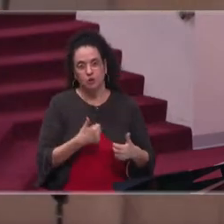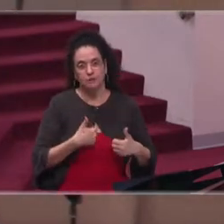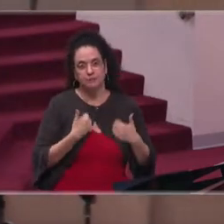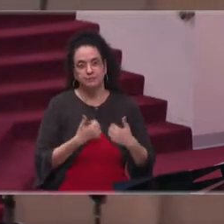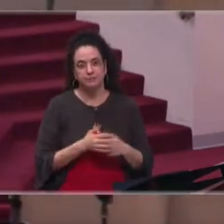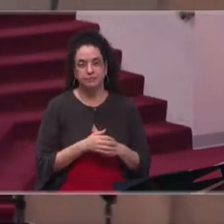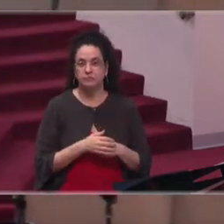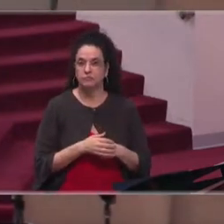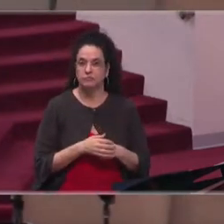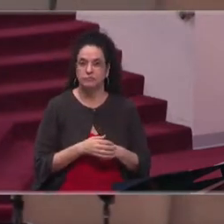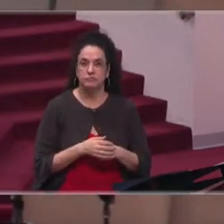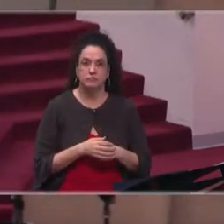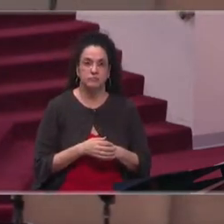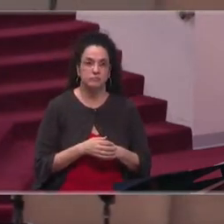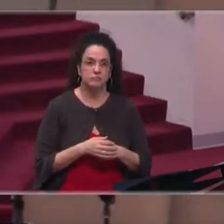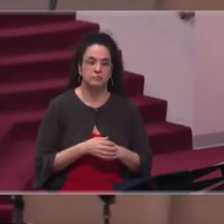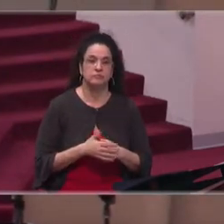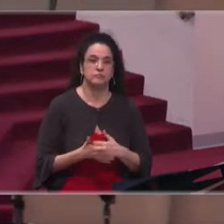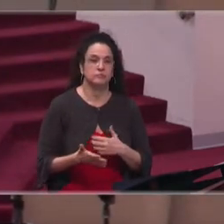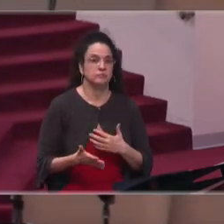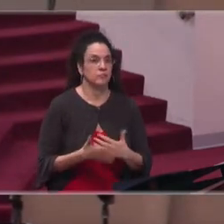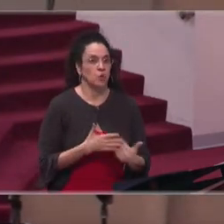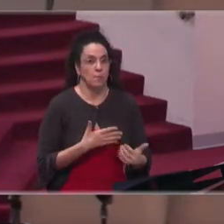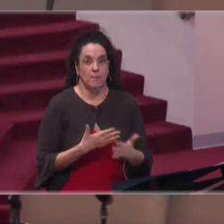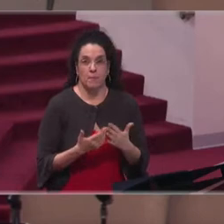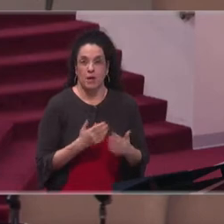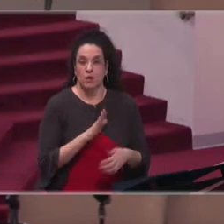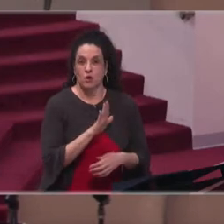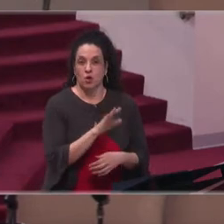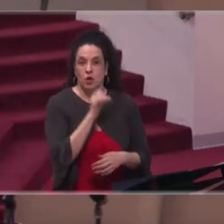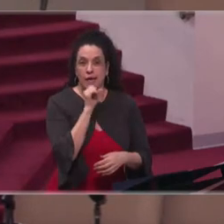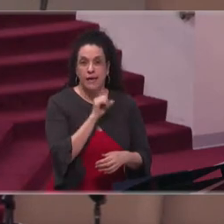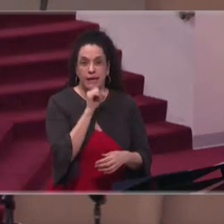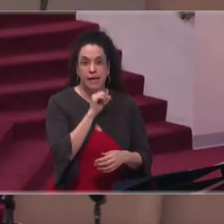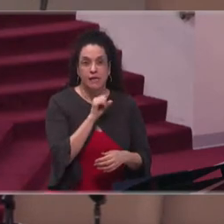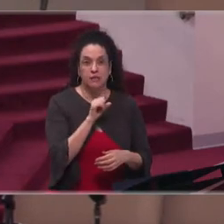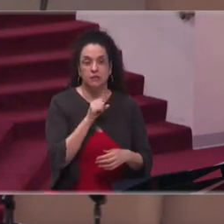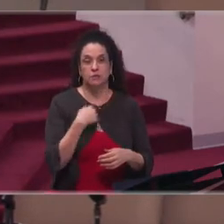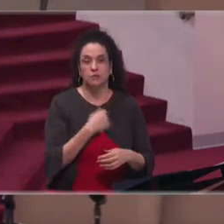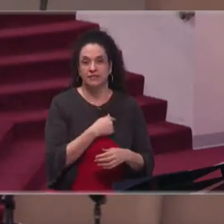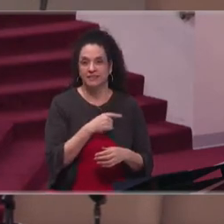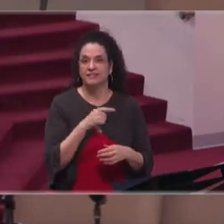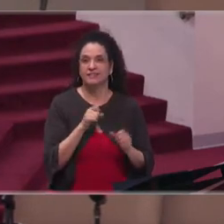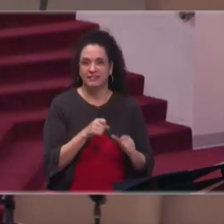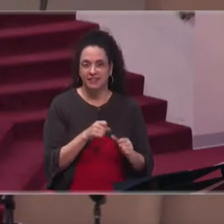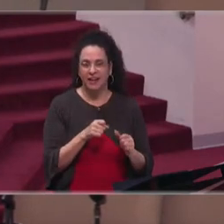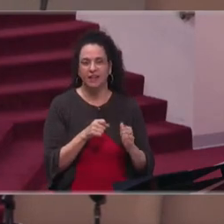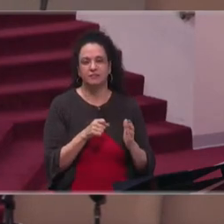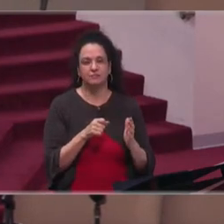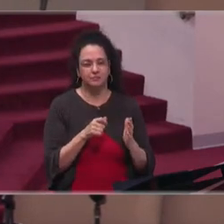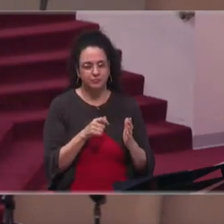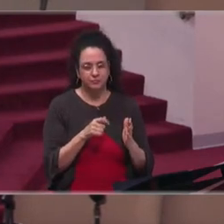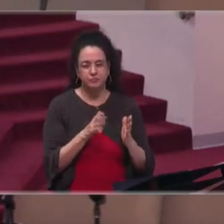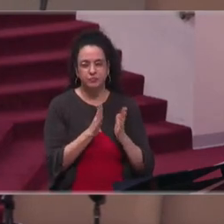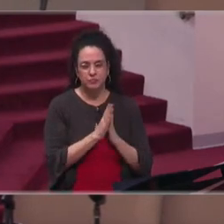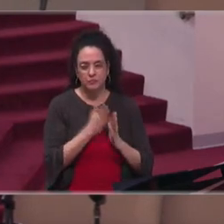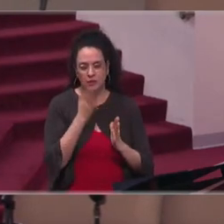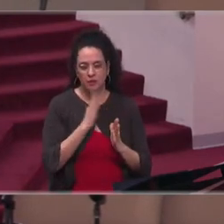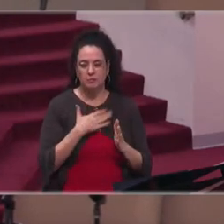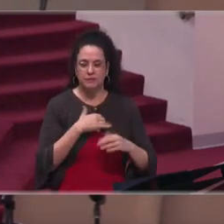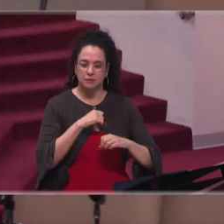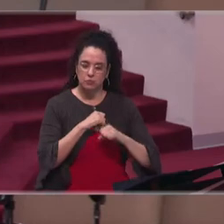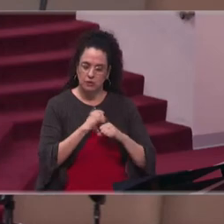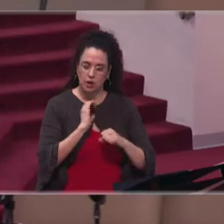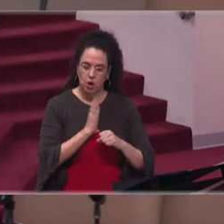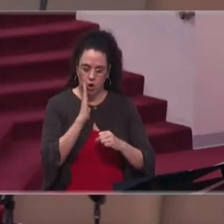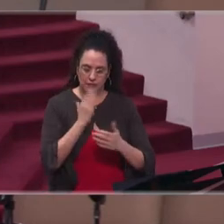And no matter how old, we can pray that God protect our sons and daughters